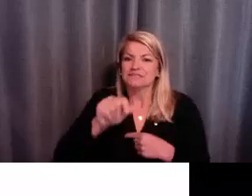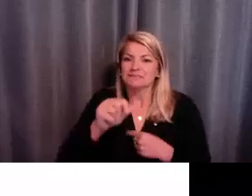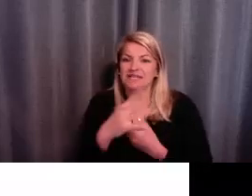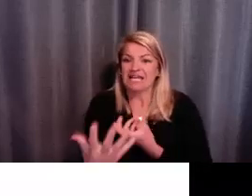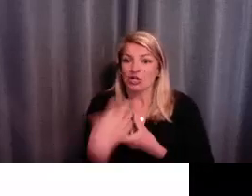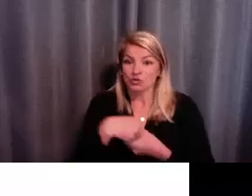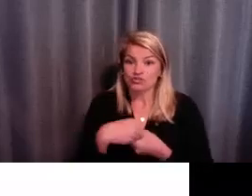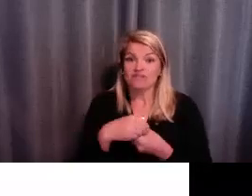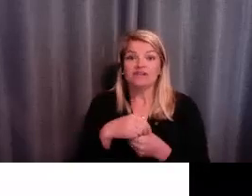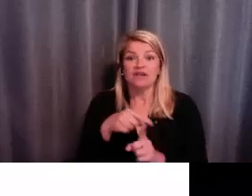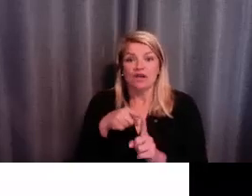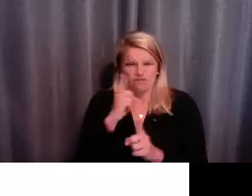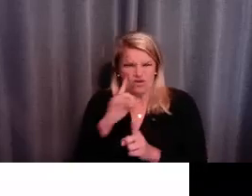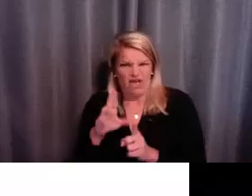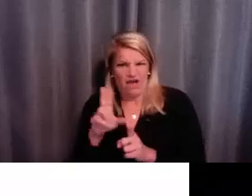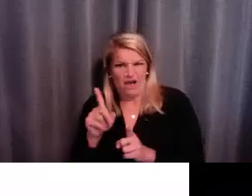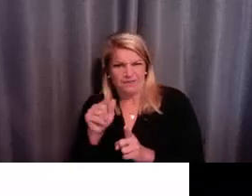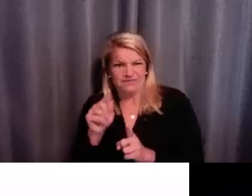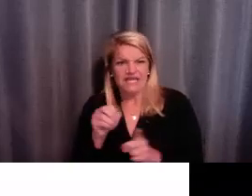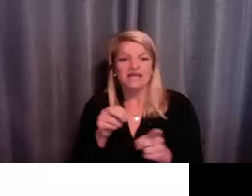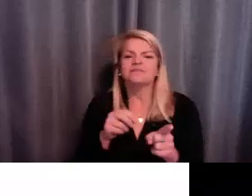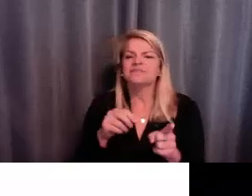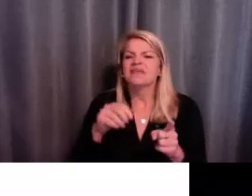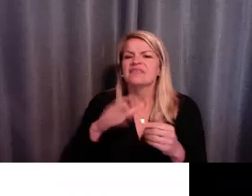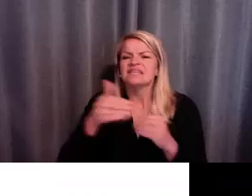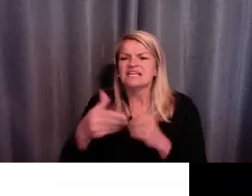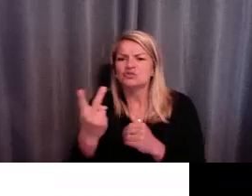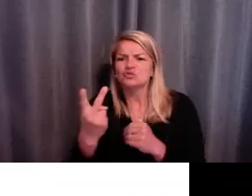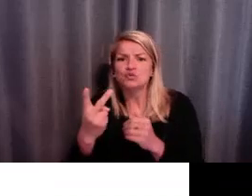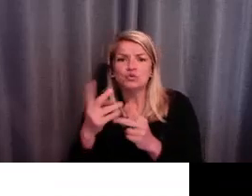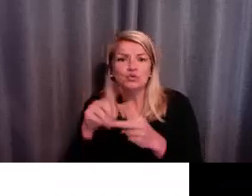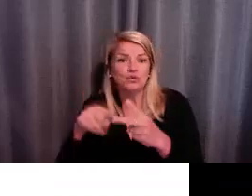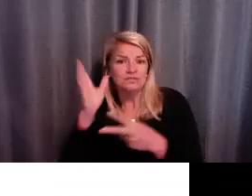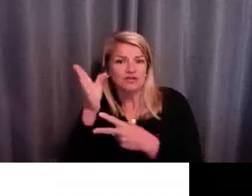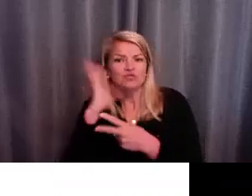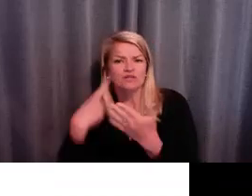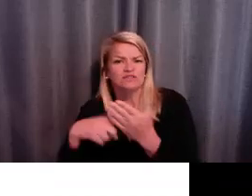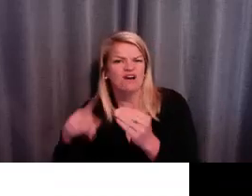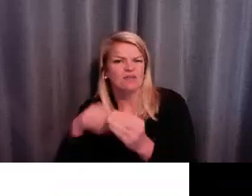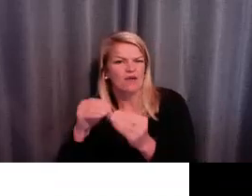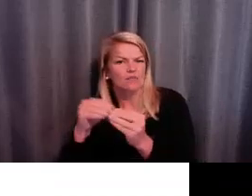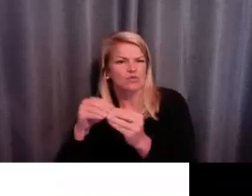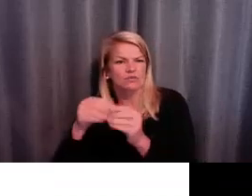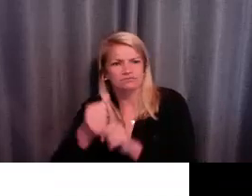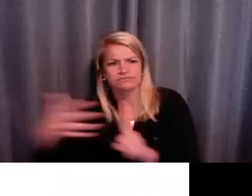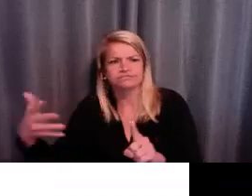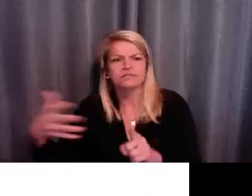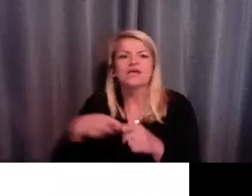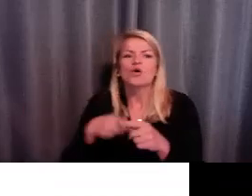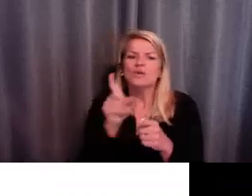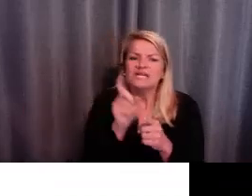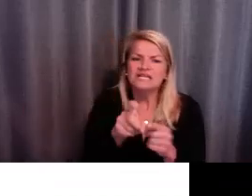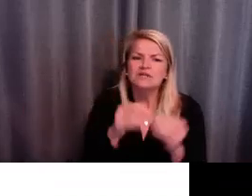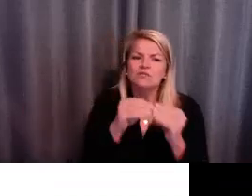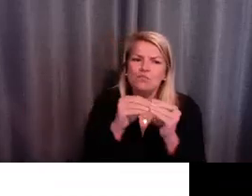standards update is what Carly and Hadi are going to talk about in the next presentation, as that we did a specific and